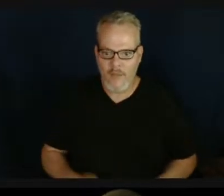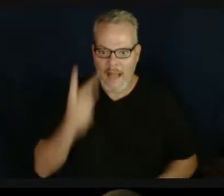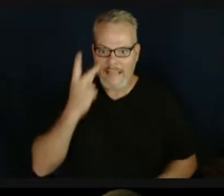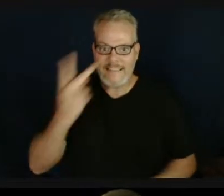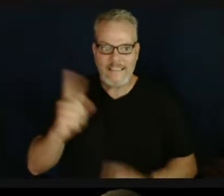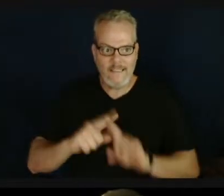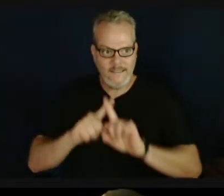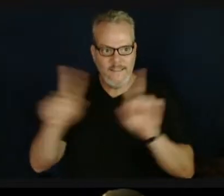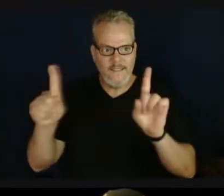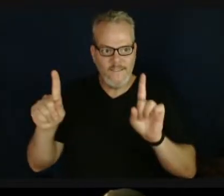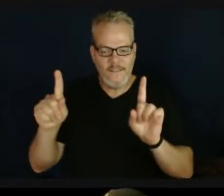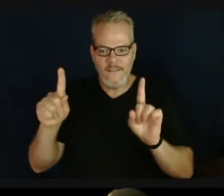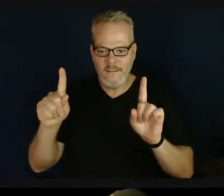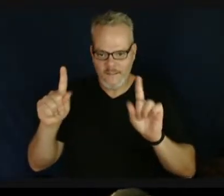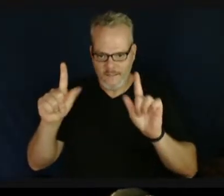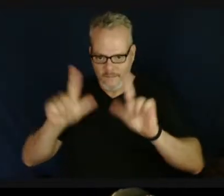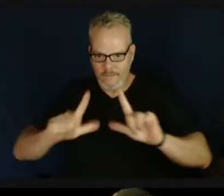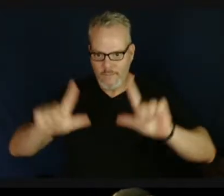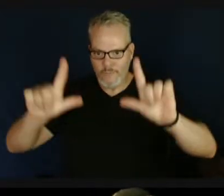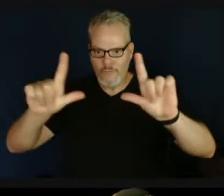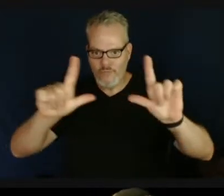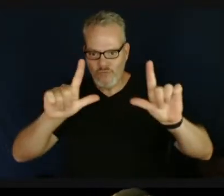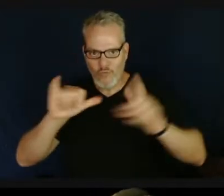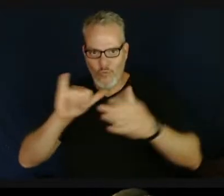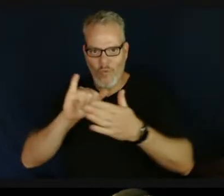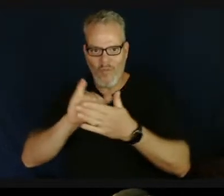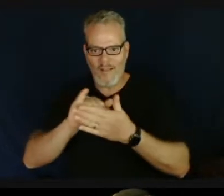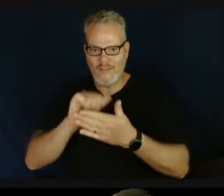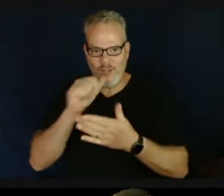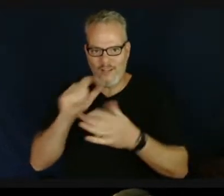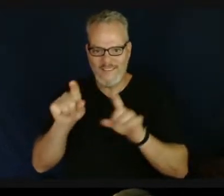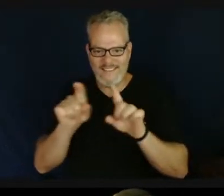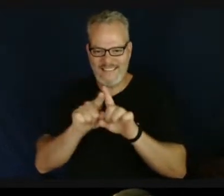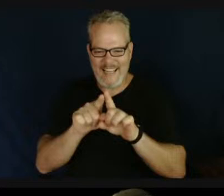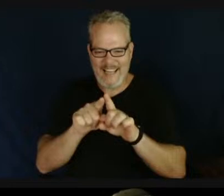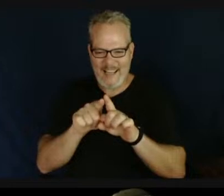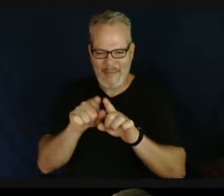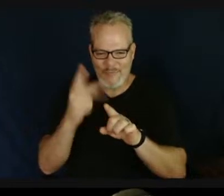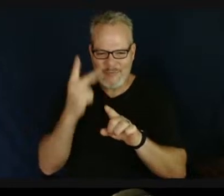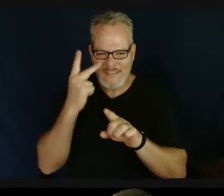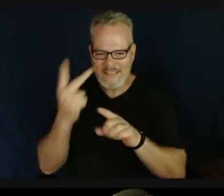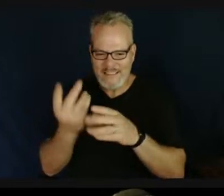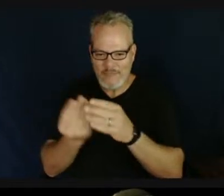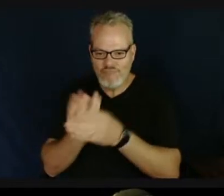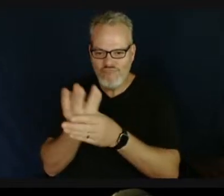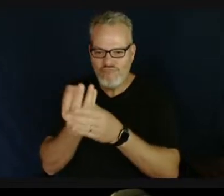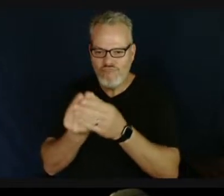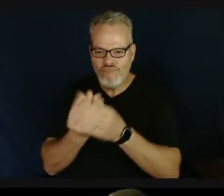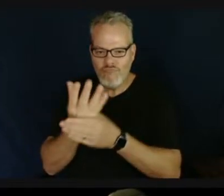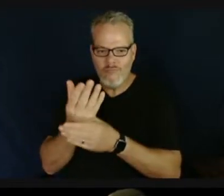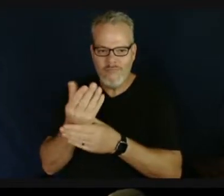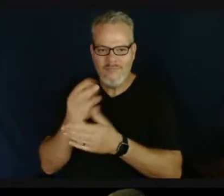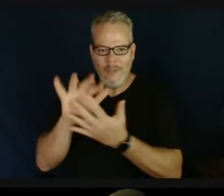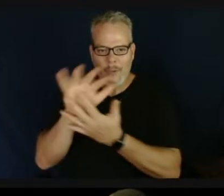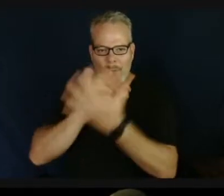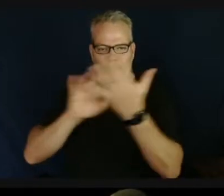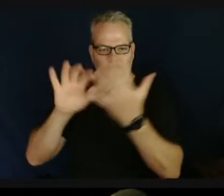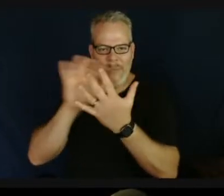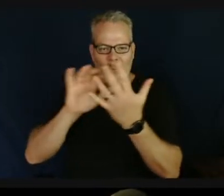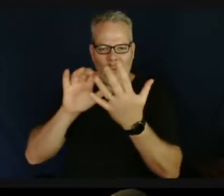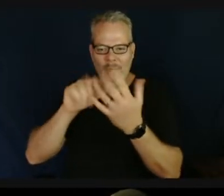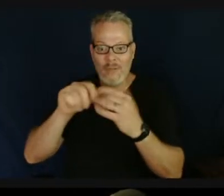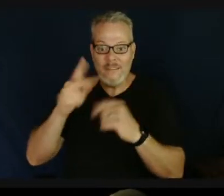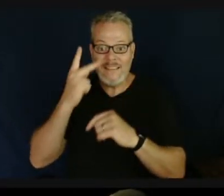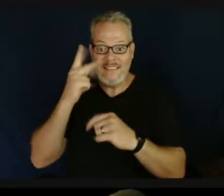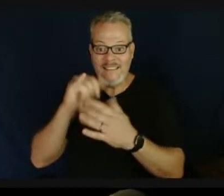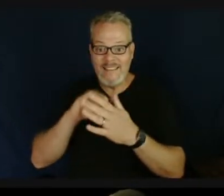Slightly different time. That cloud bank's not quite pushed up yet there, but you can see that. You can see a red about as high